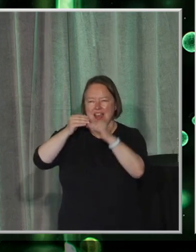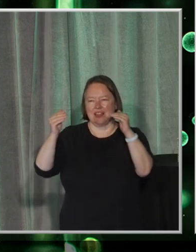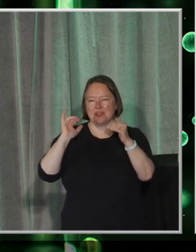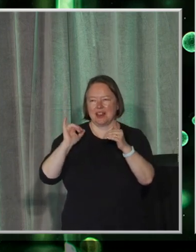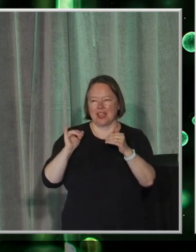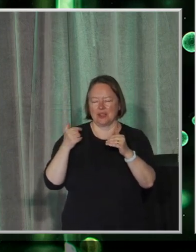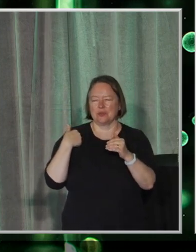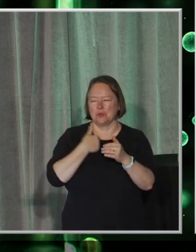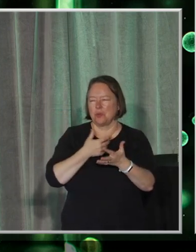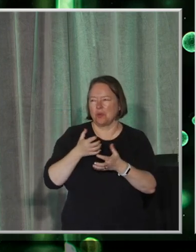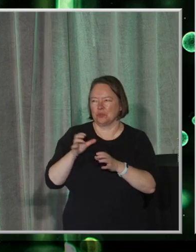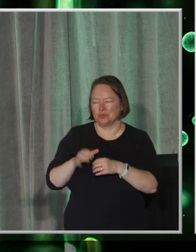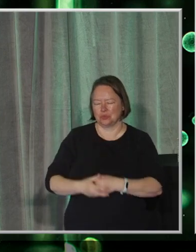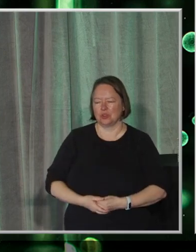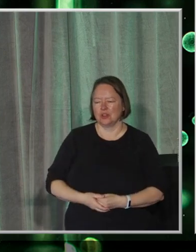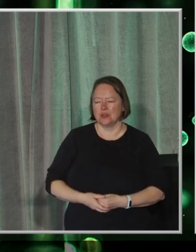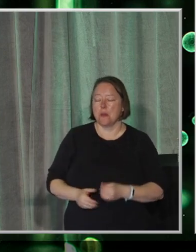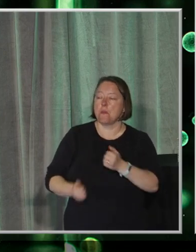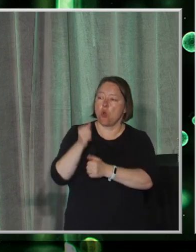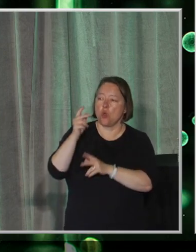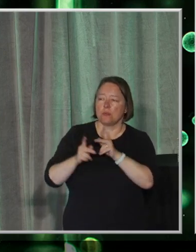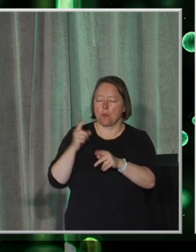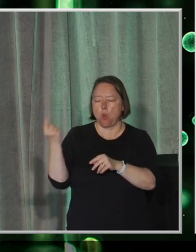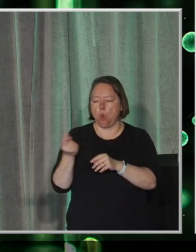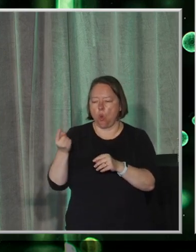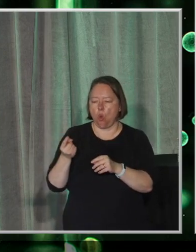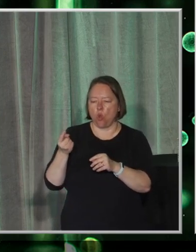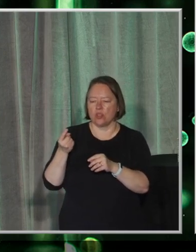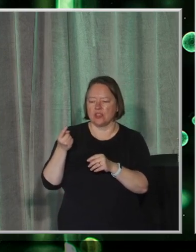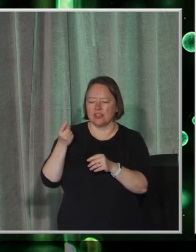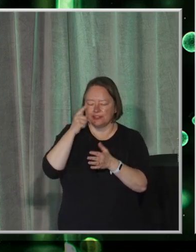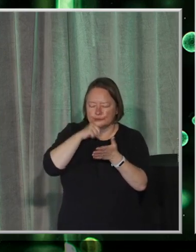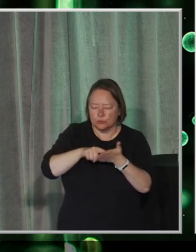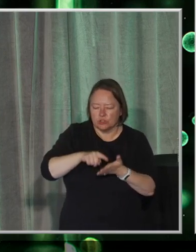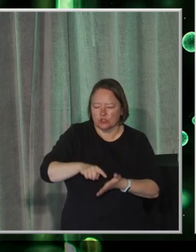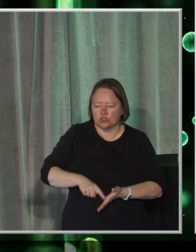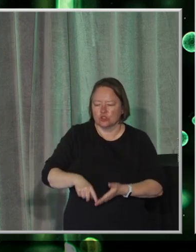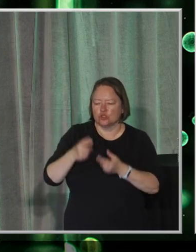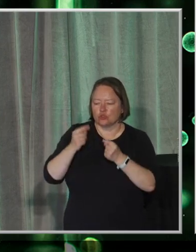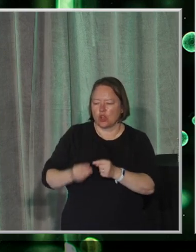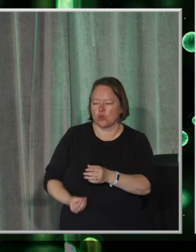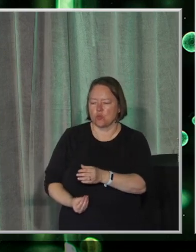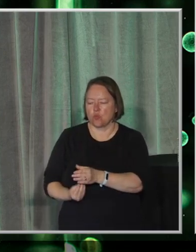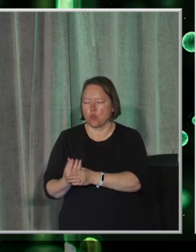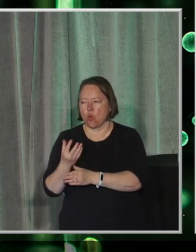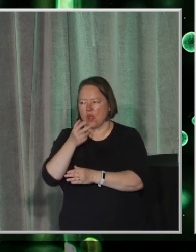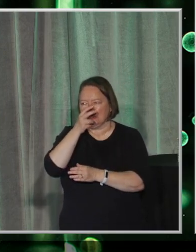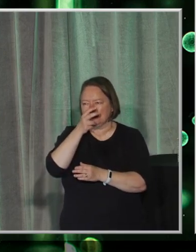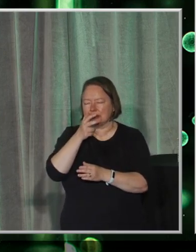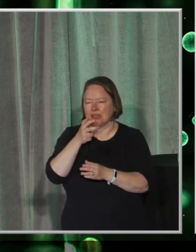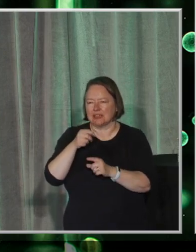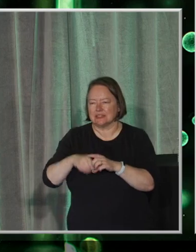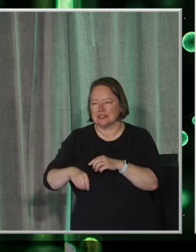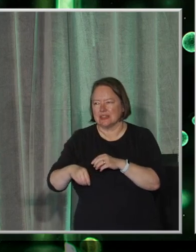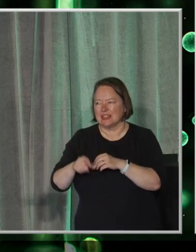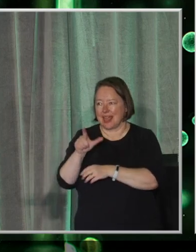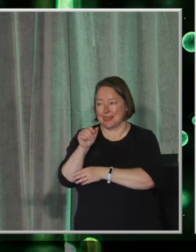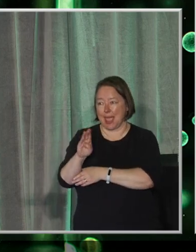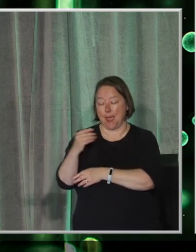we want to do. Most of the people have only done the researches and trying to grow these insects in the